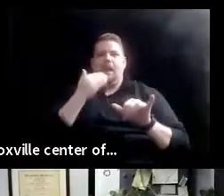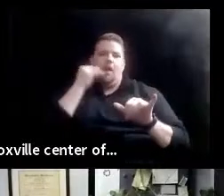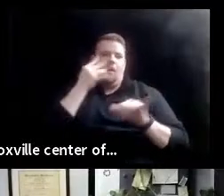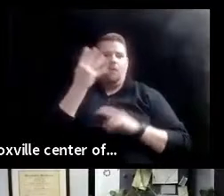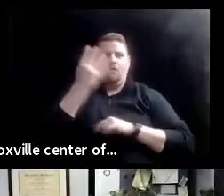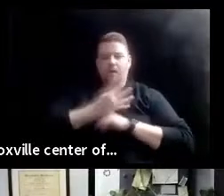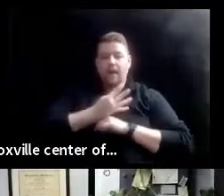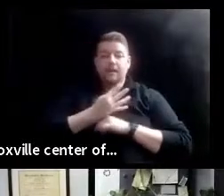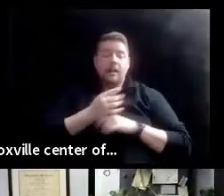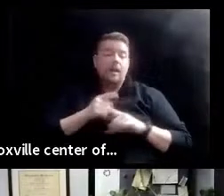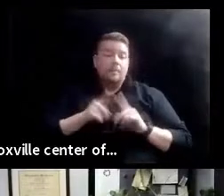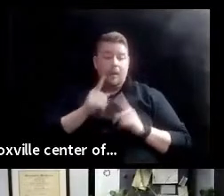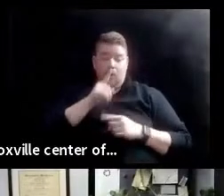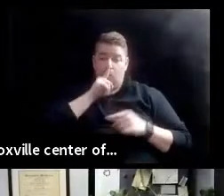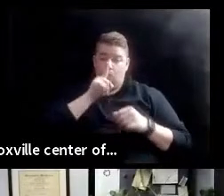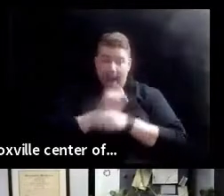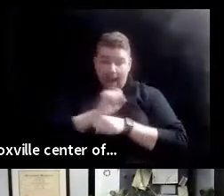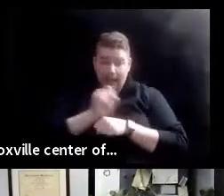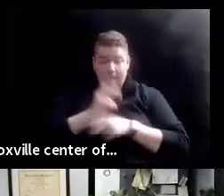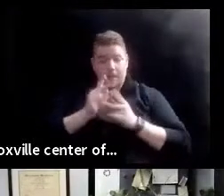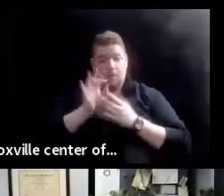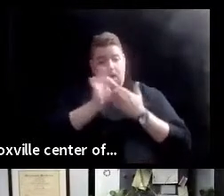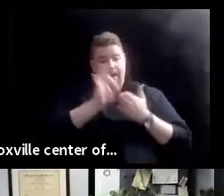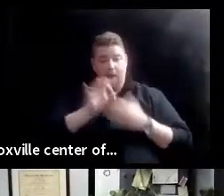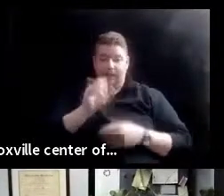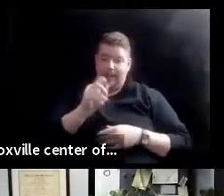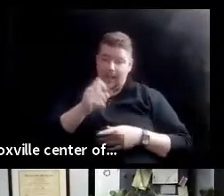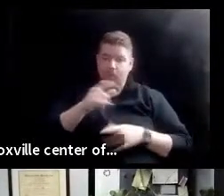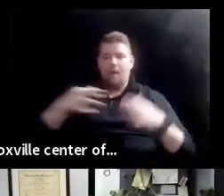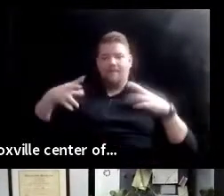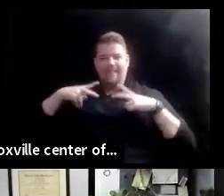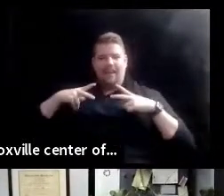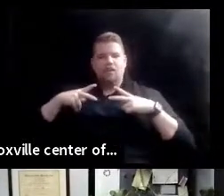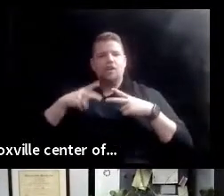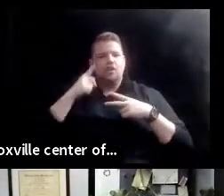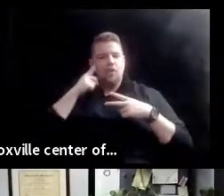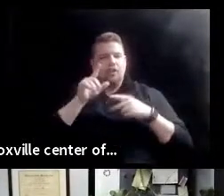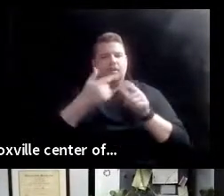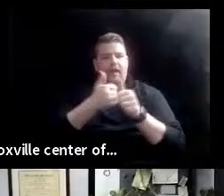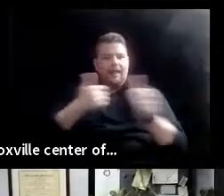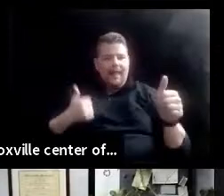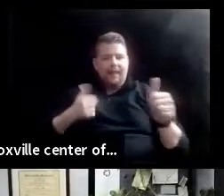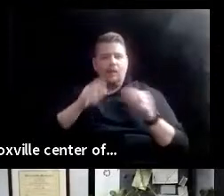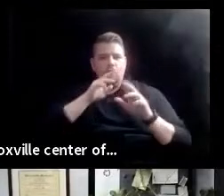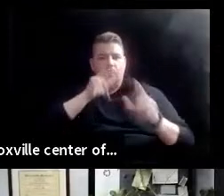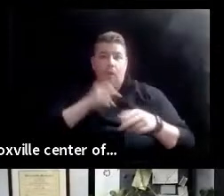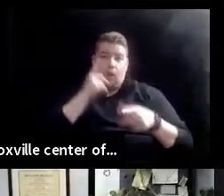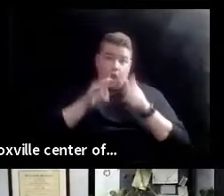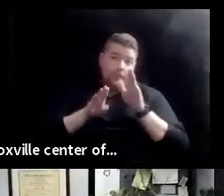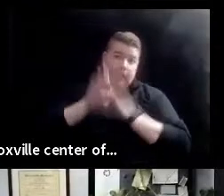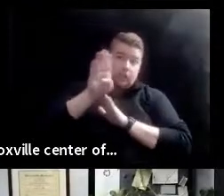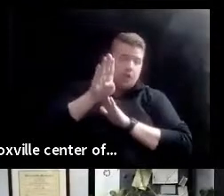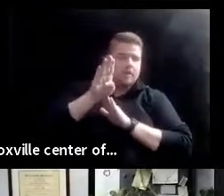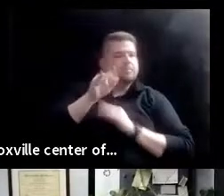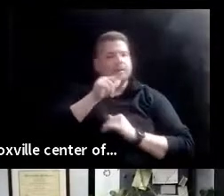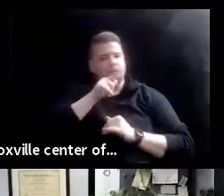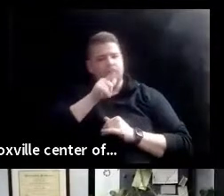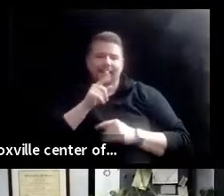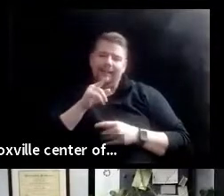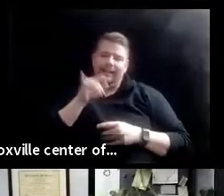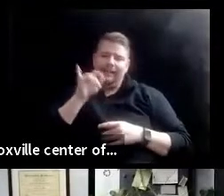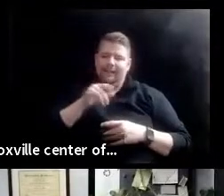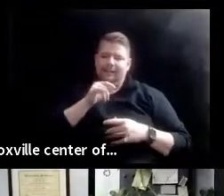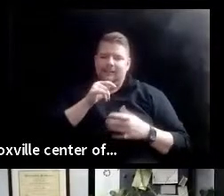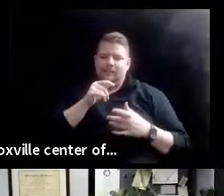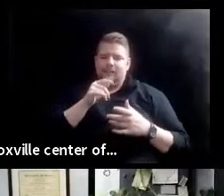The reality is that the people who count the cases were on vacation, so there's a lag in reporting, which looks like a surge when in fact it is due to the Thanksgiving